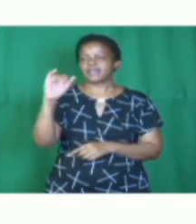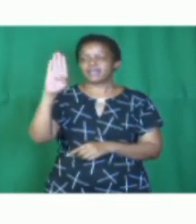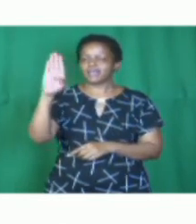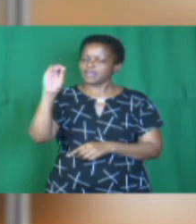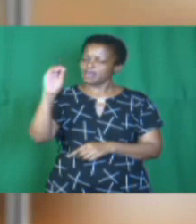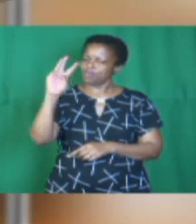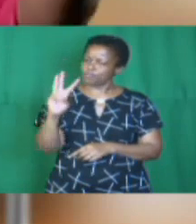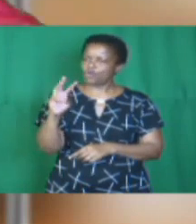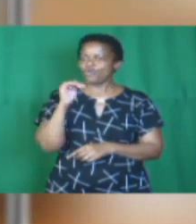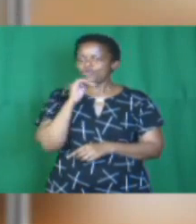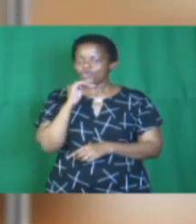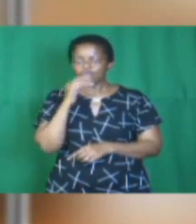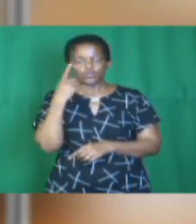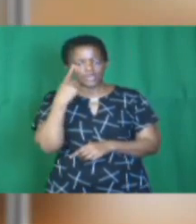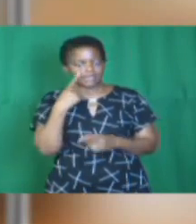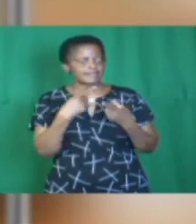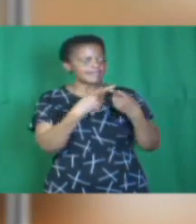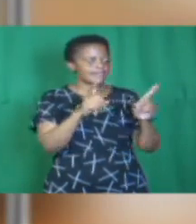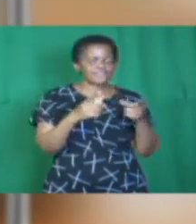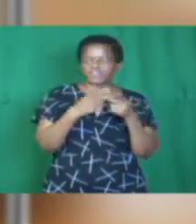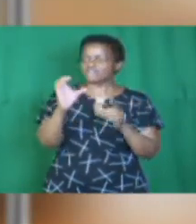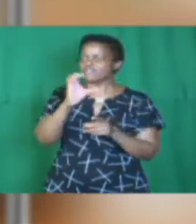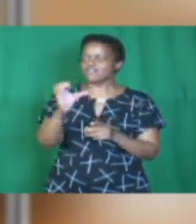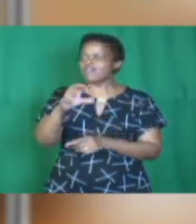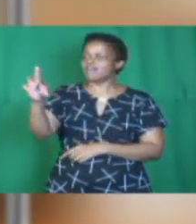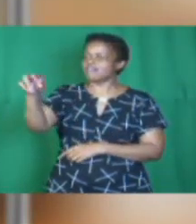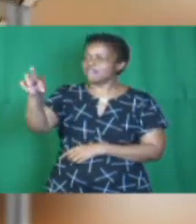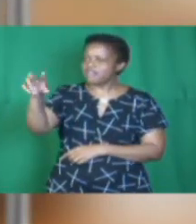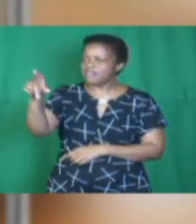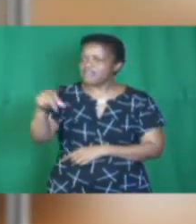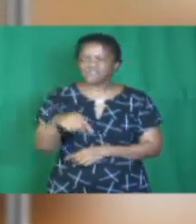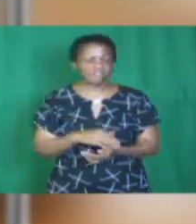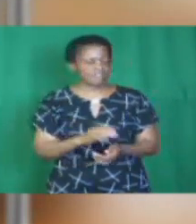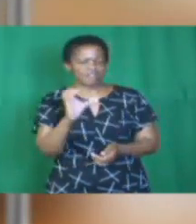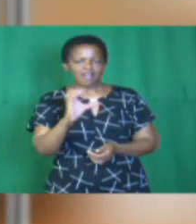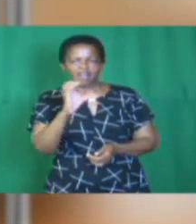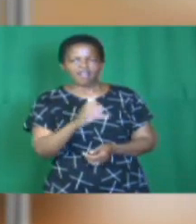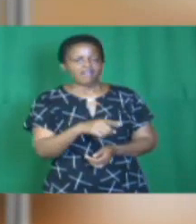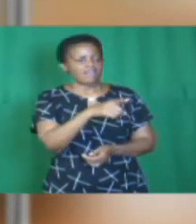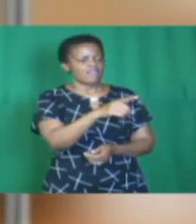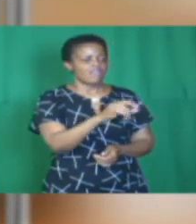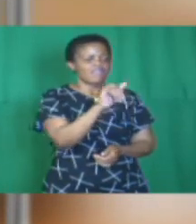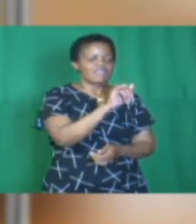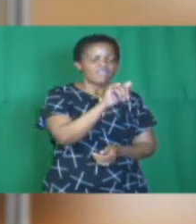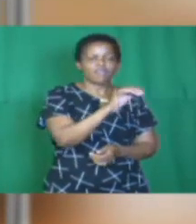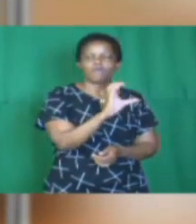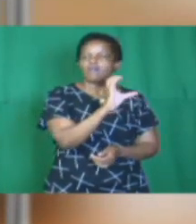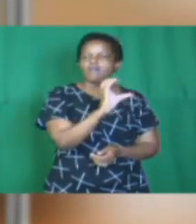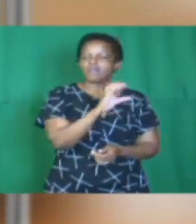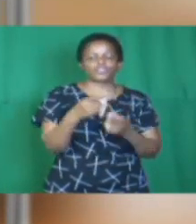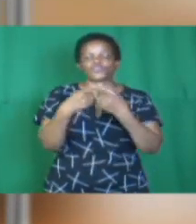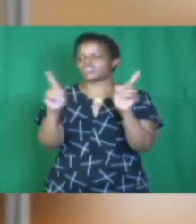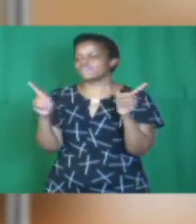there's red there. Someone has made art and it's of a red color. That one is yellow. It is a rainbow